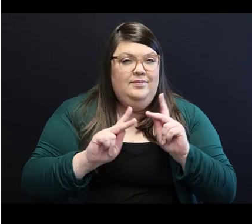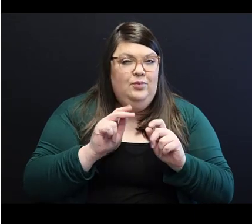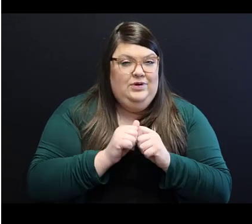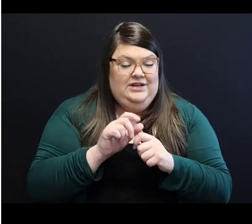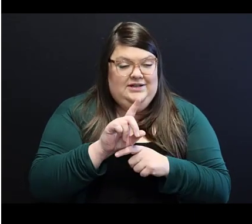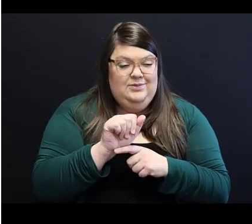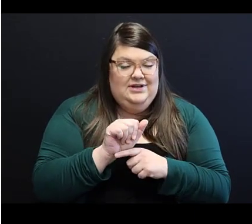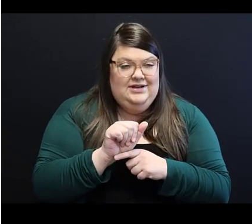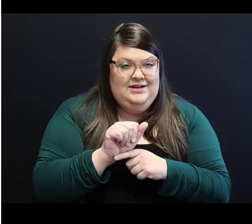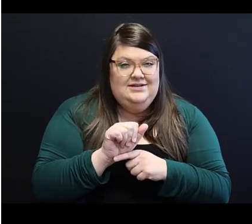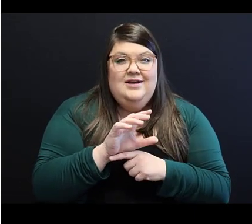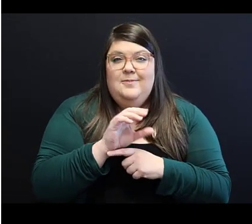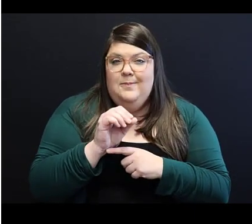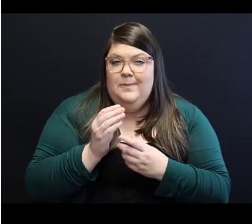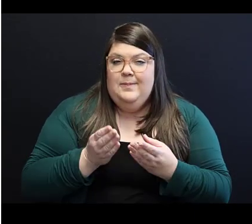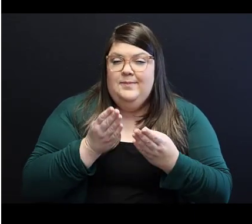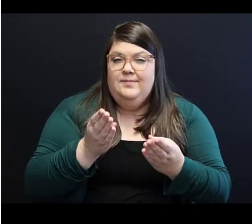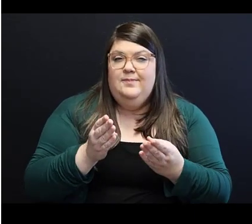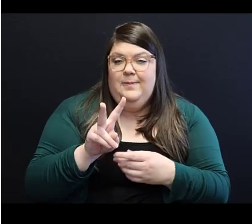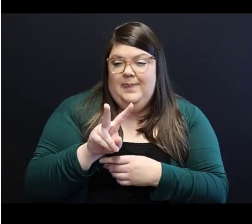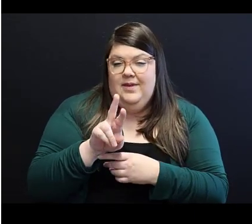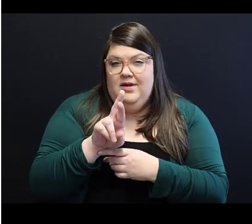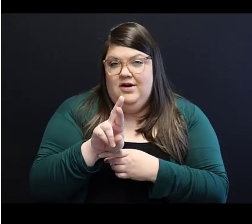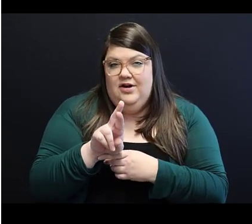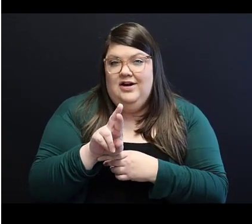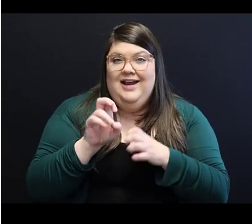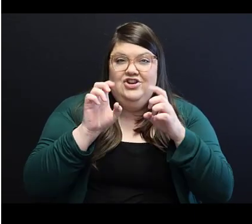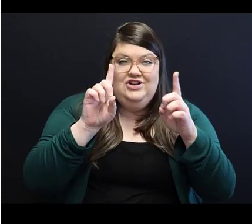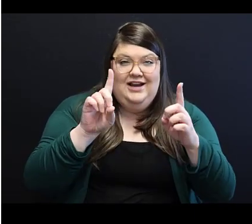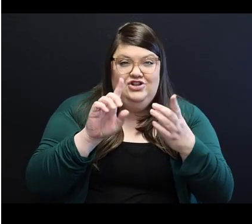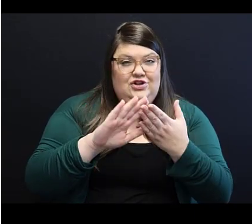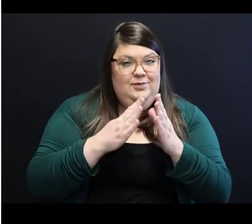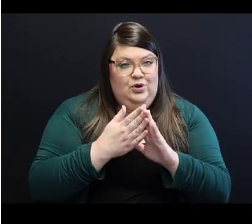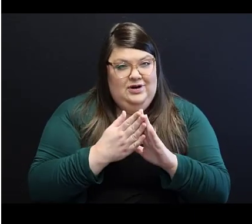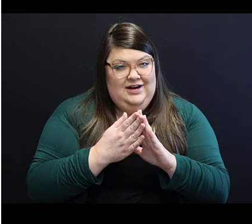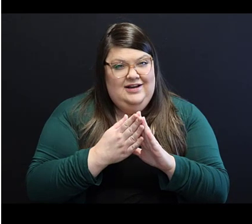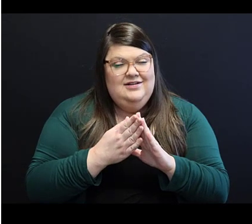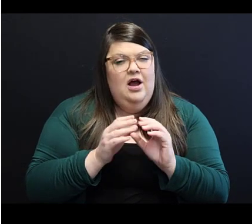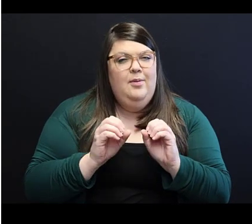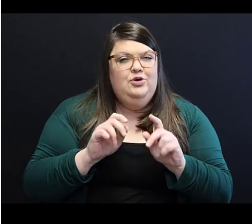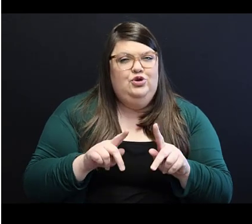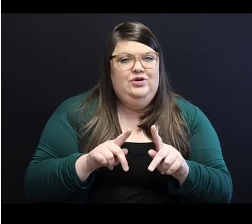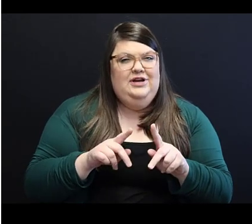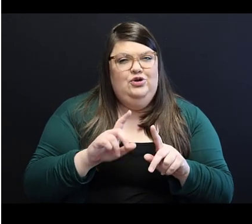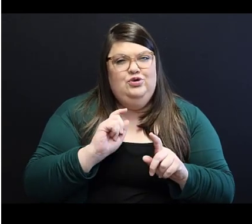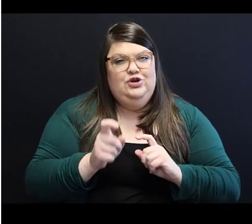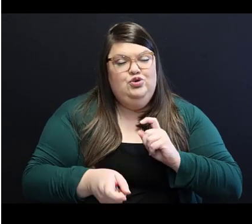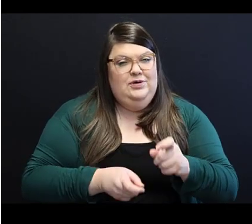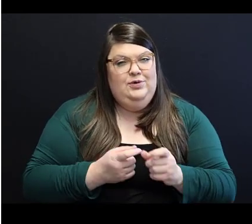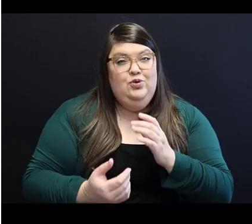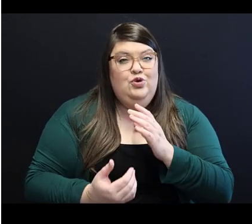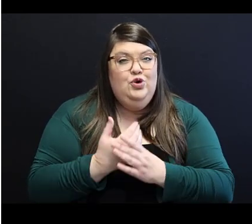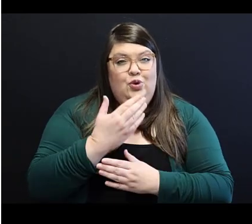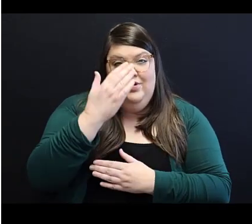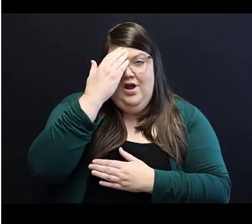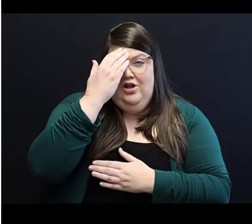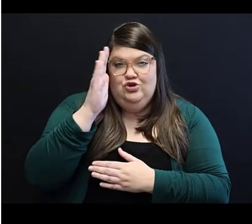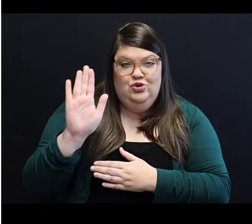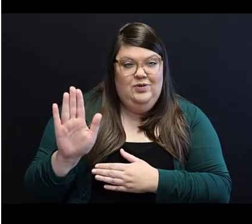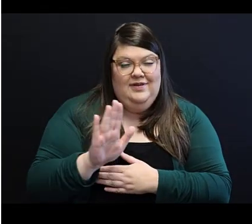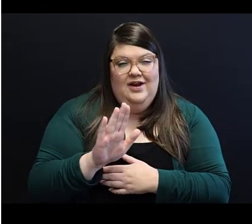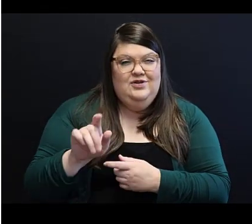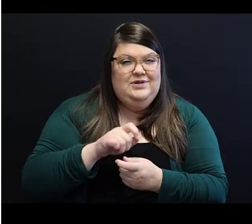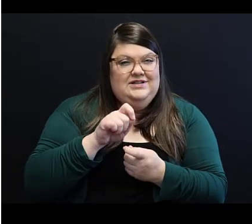and offers the vocational rehabilitation and education communities an opportunity to contribute new knowledge to their specific